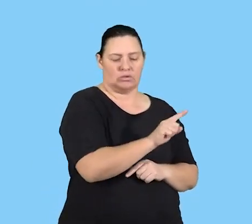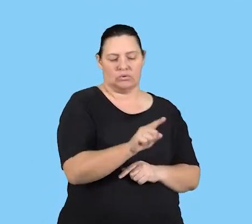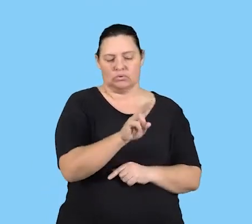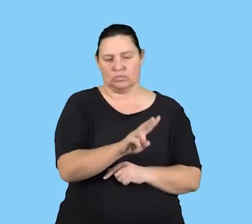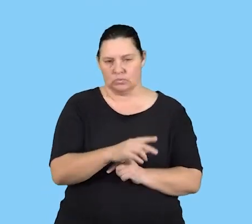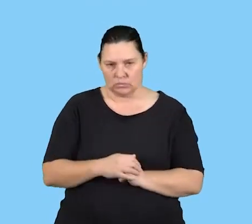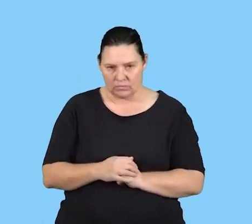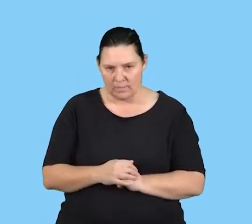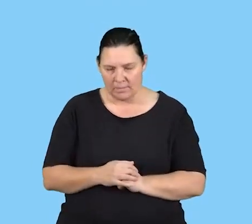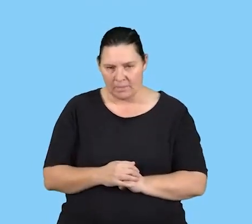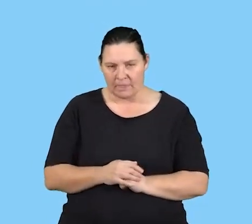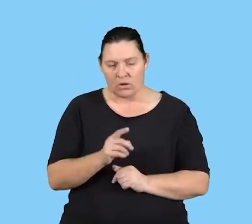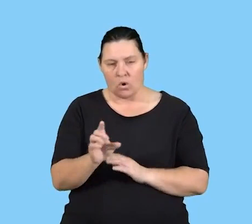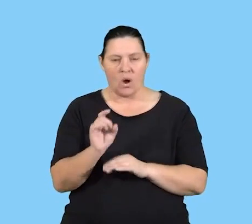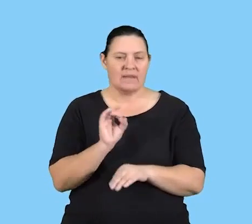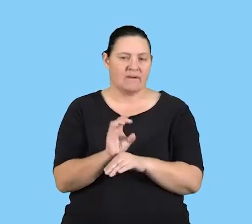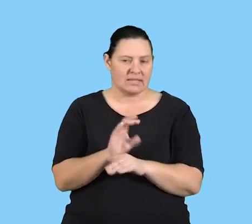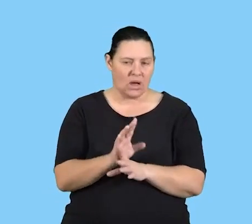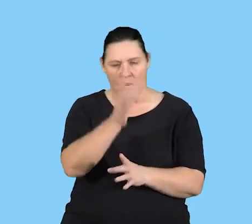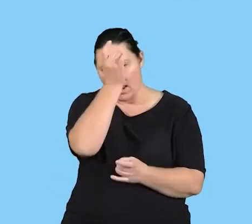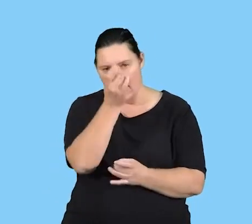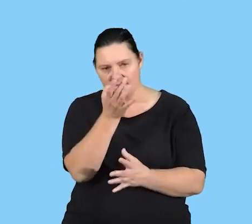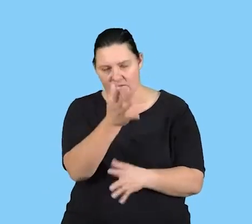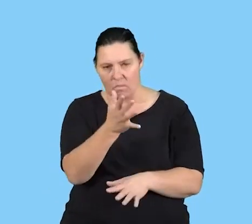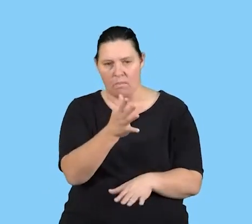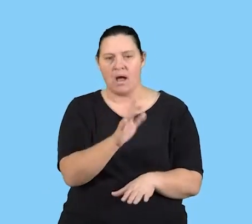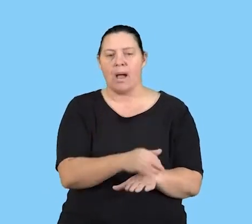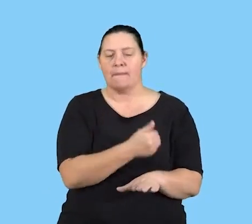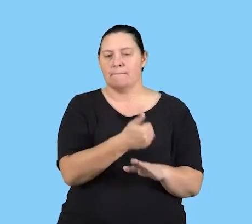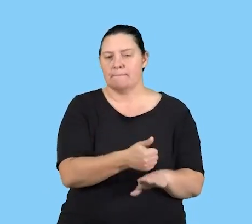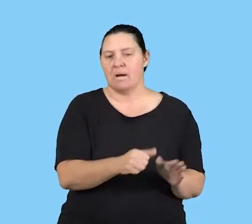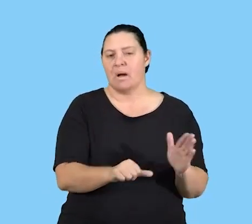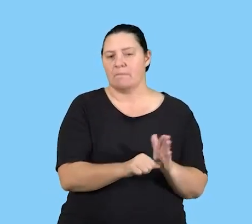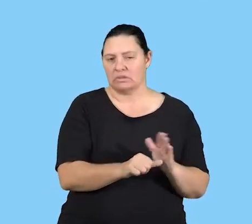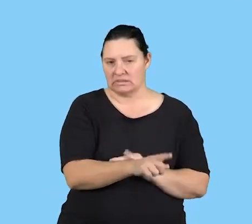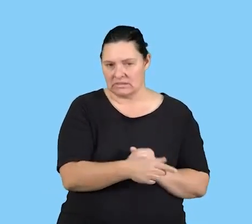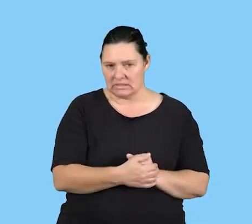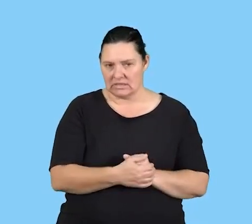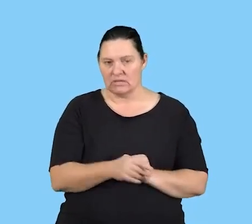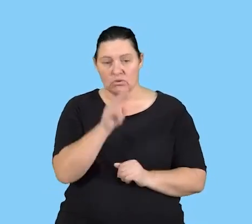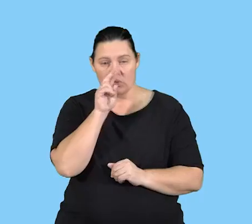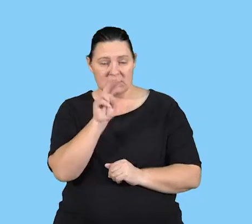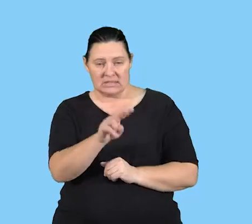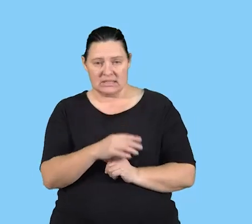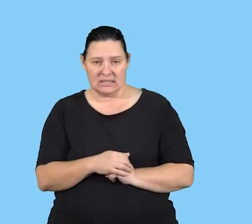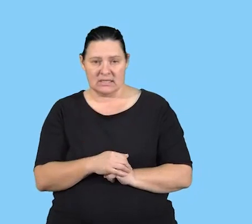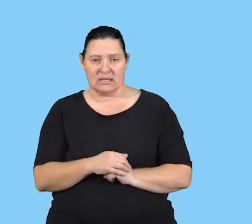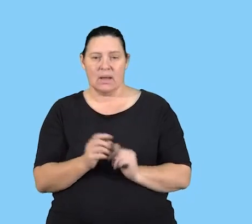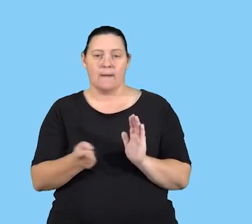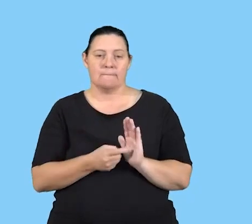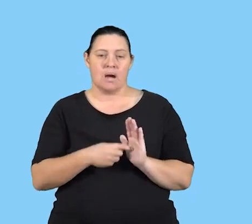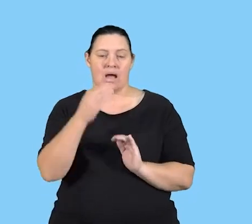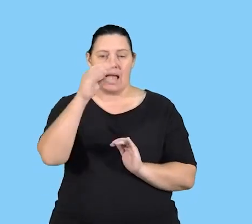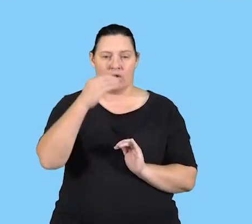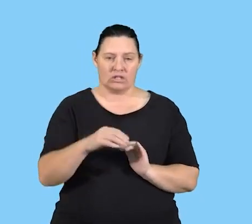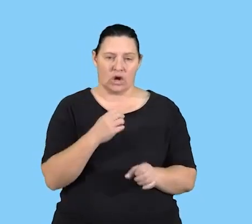2. Your advisors are going to inform you of the fundamentals. And also you will see, colleagues, that the mark